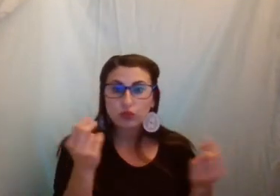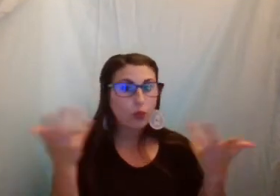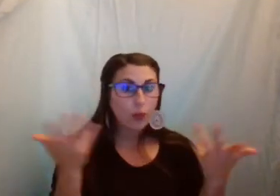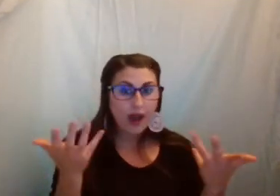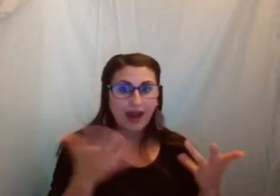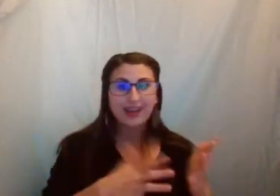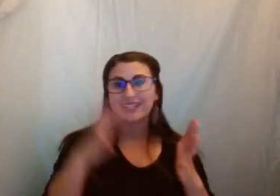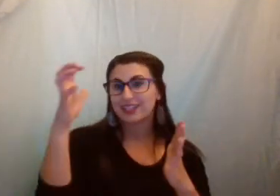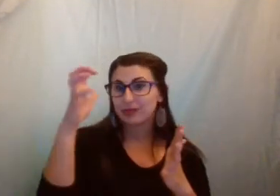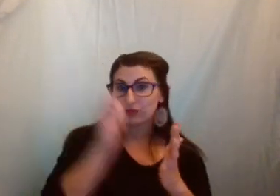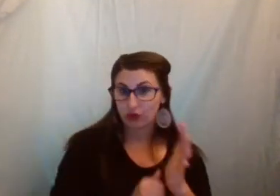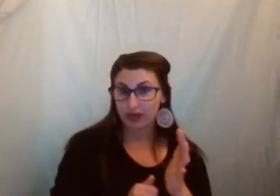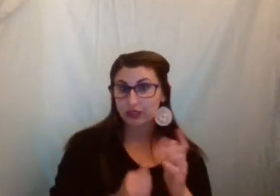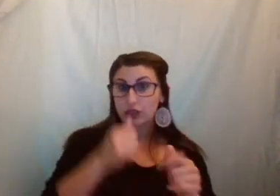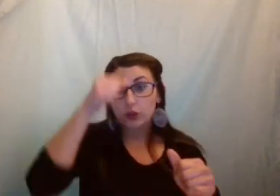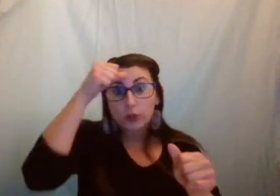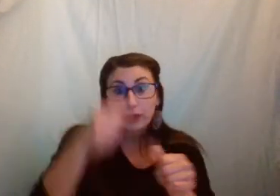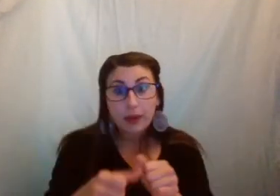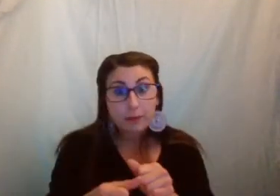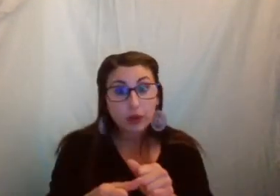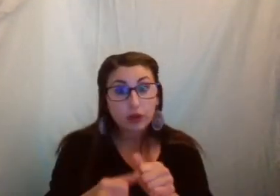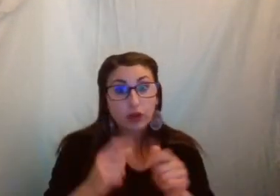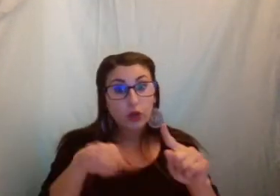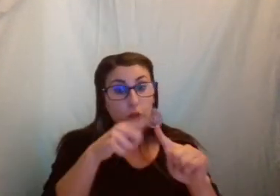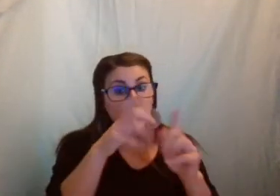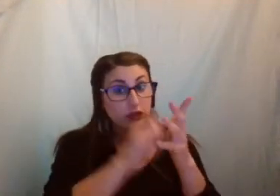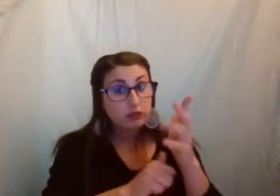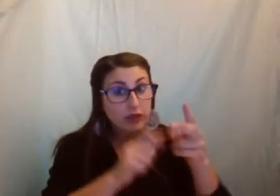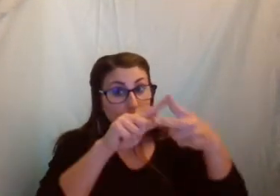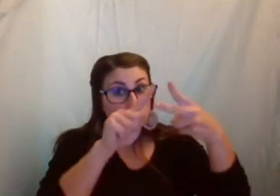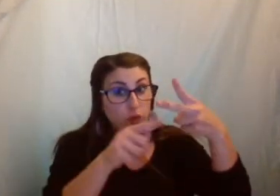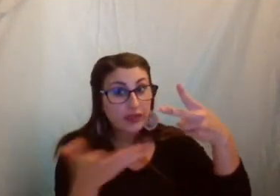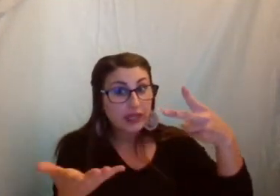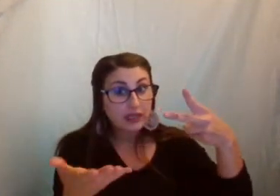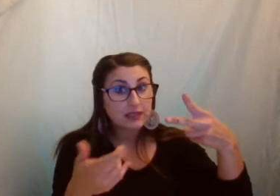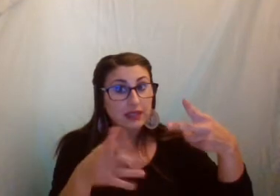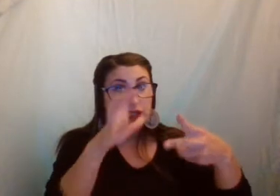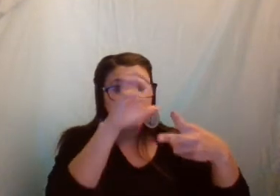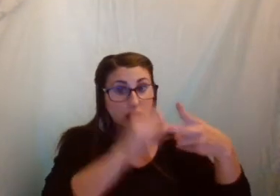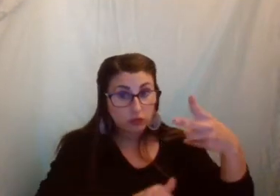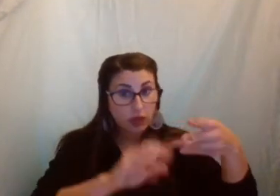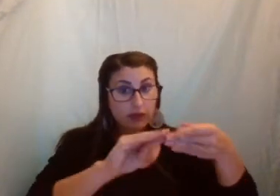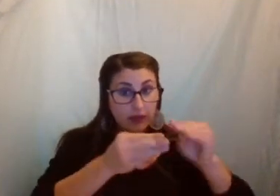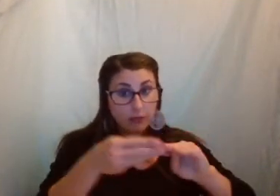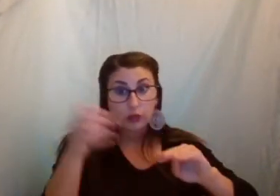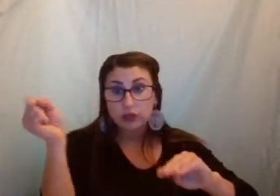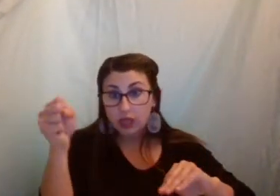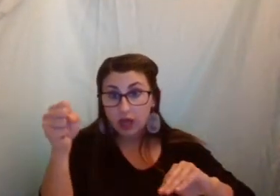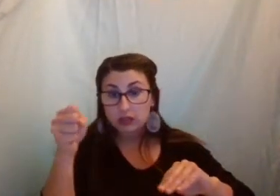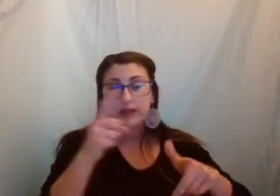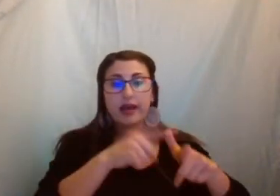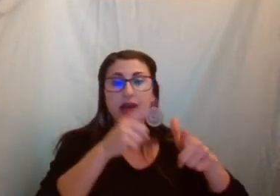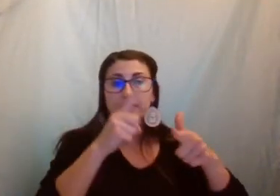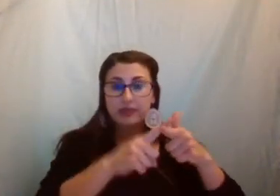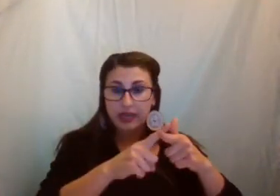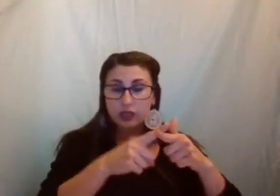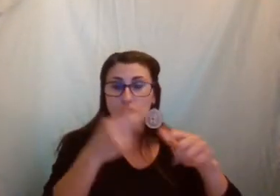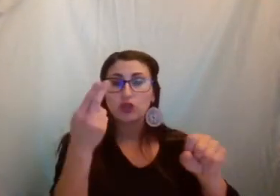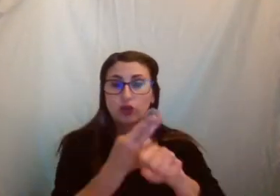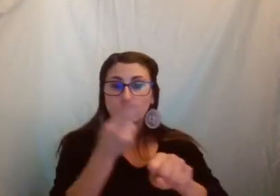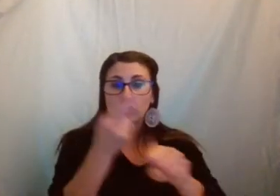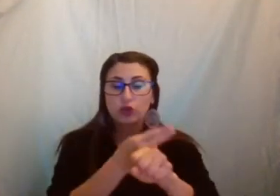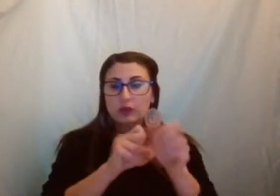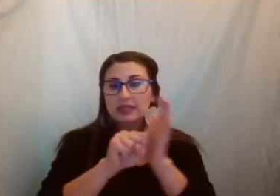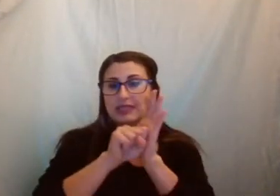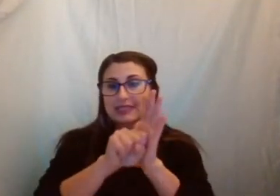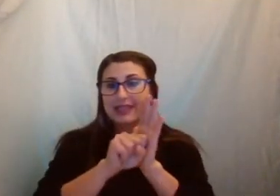do? Subtract. All right, remember when you subtract, you have to do two things. You subtract the numbers, then you take